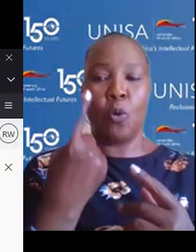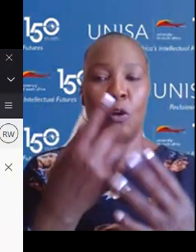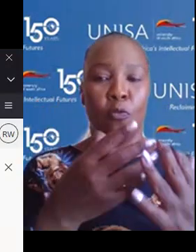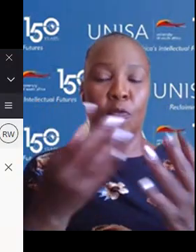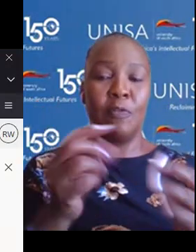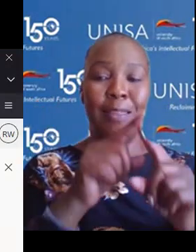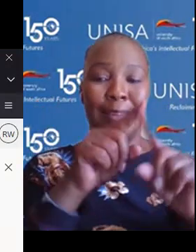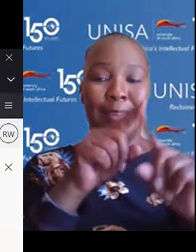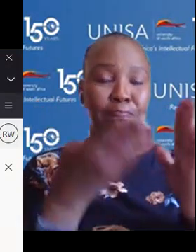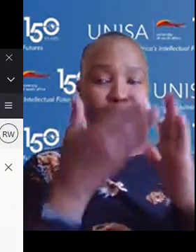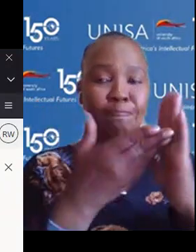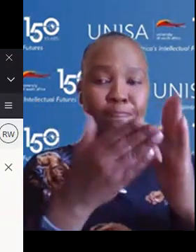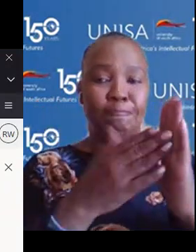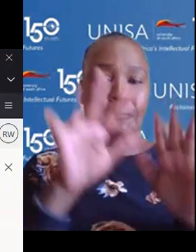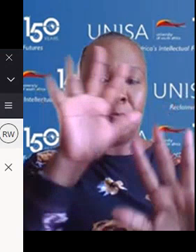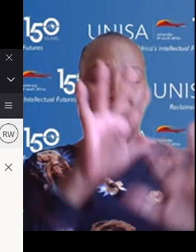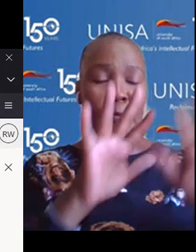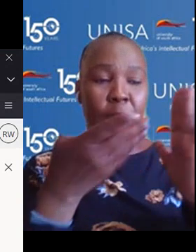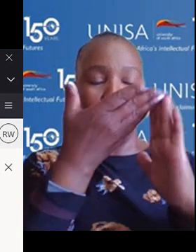well.